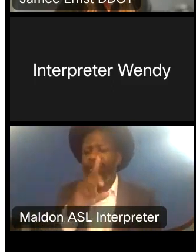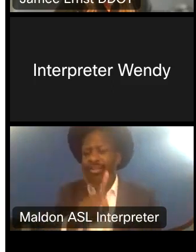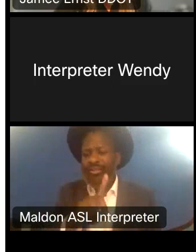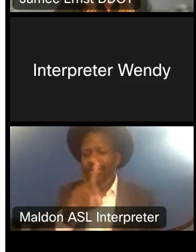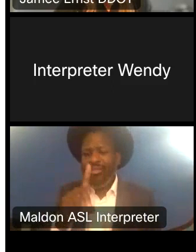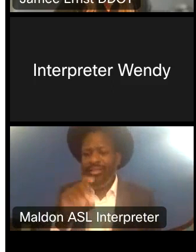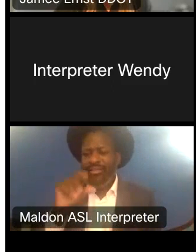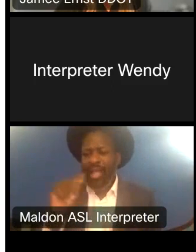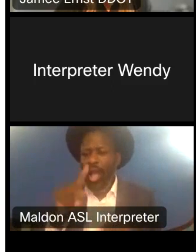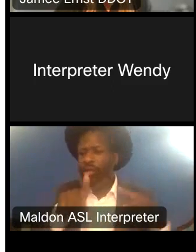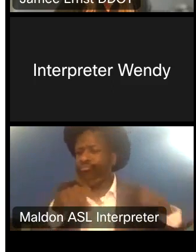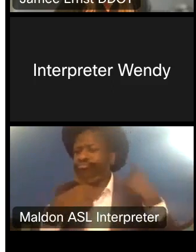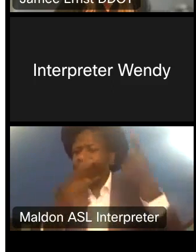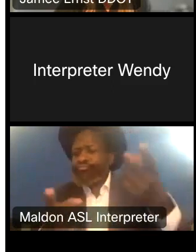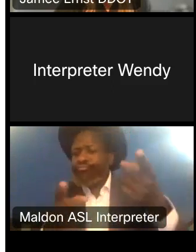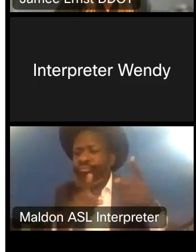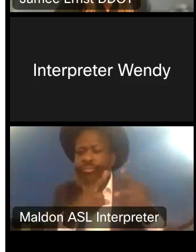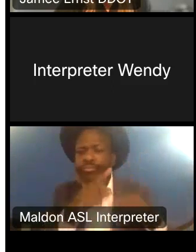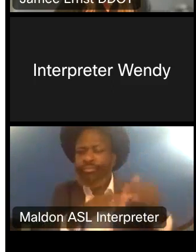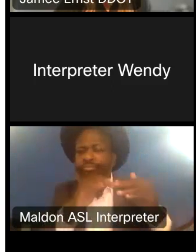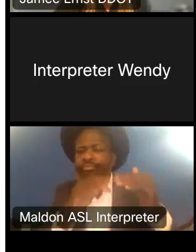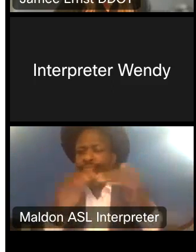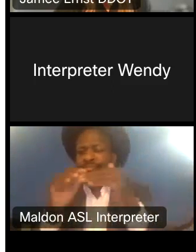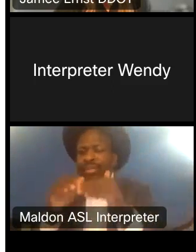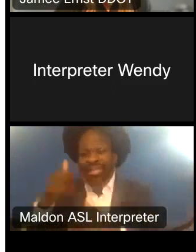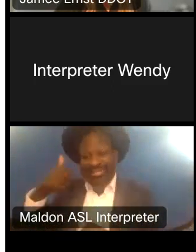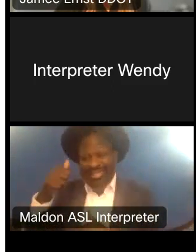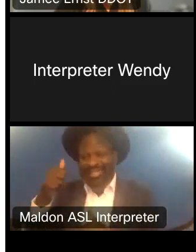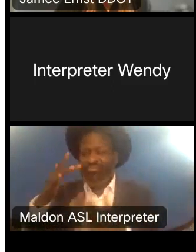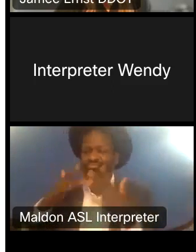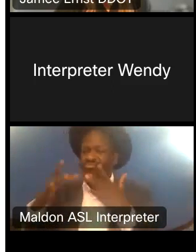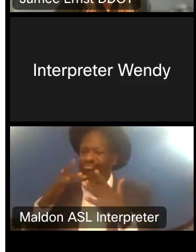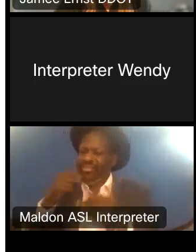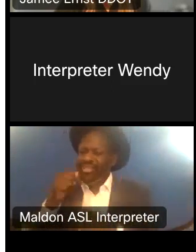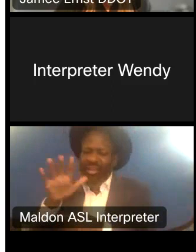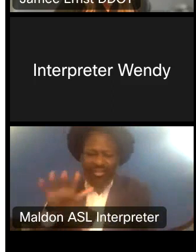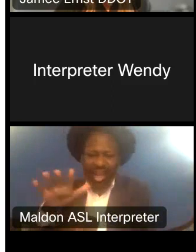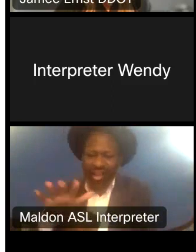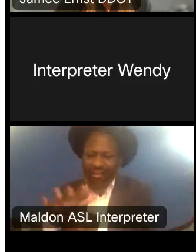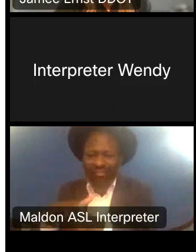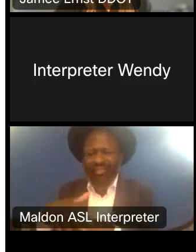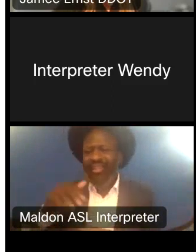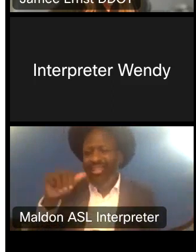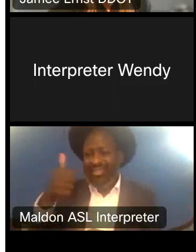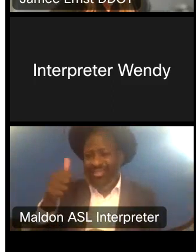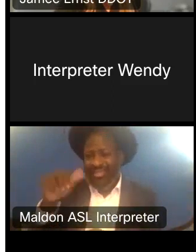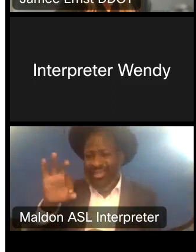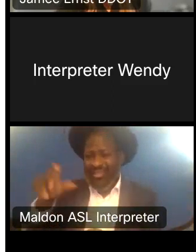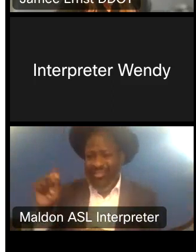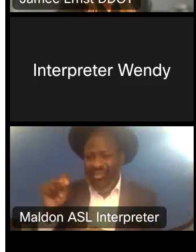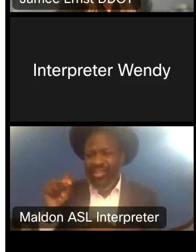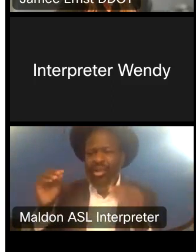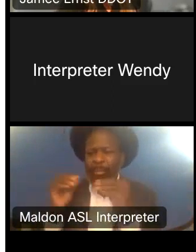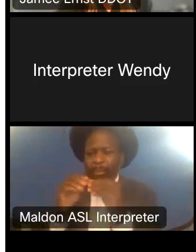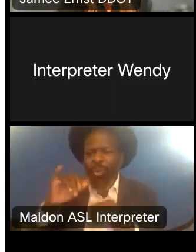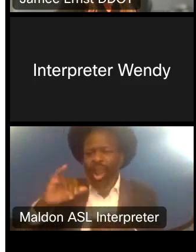the city. 10 feet really feels a lot like a glorified sidewalk, to be honest. So I just question